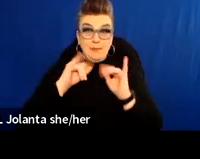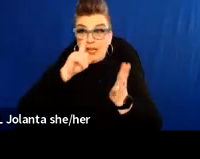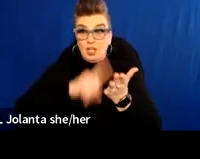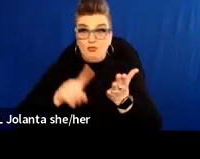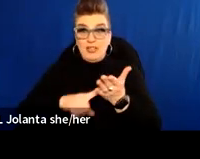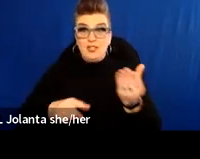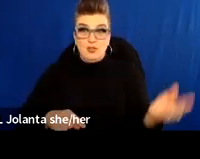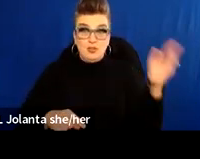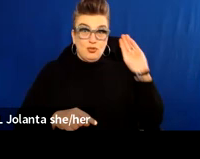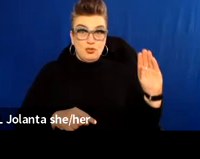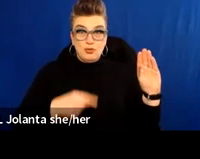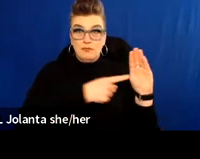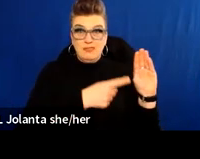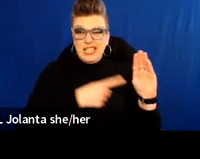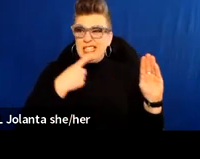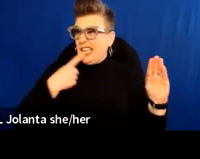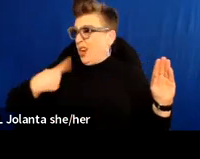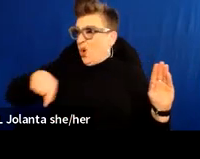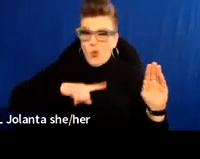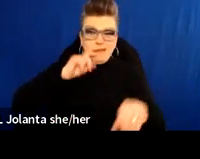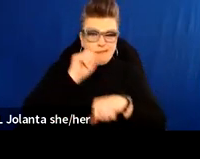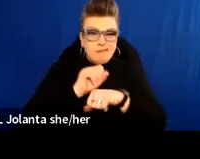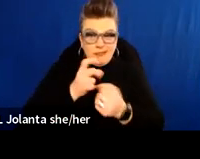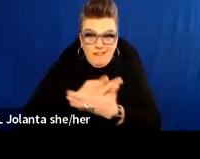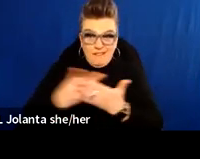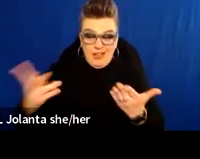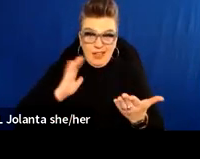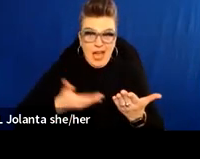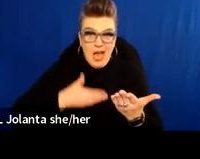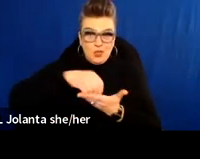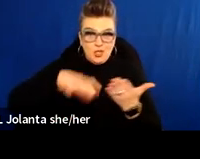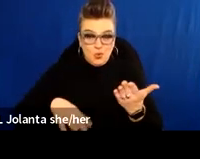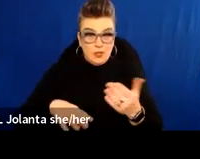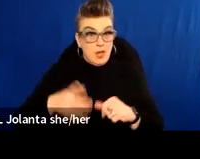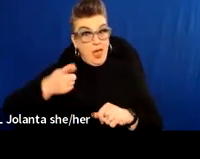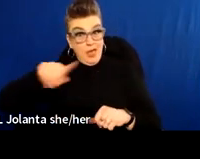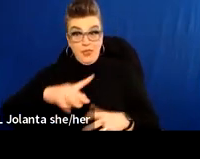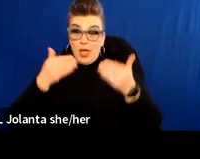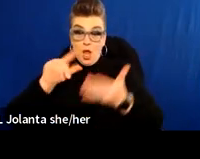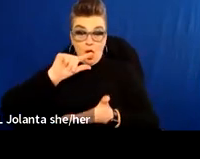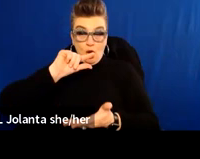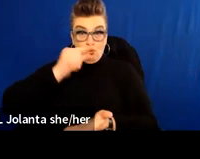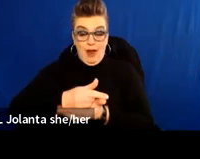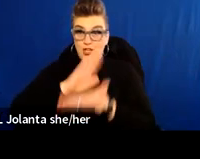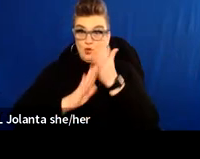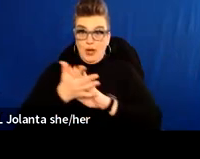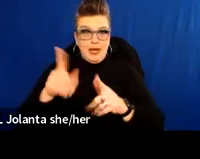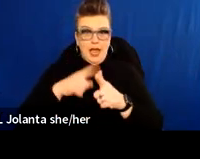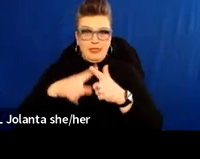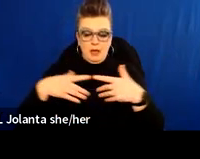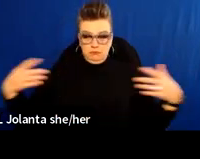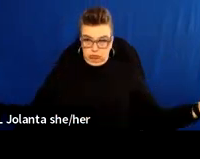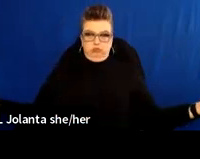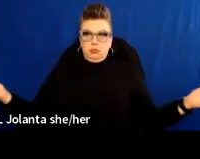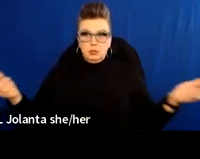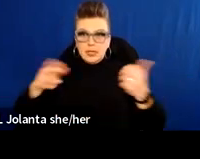not setting them up for to succeed particularly in college and when we saw how our students were doing when they